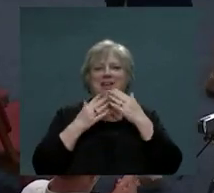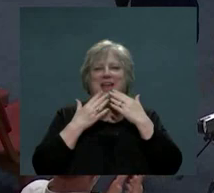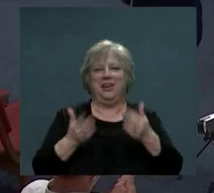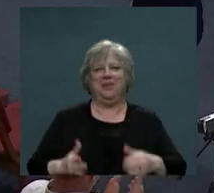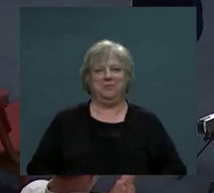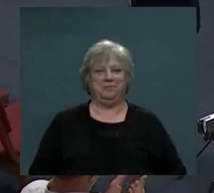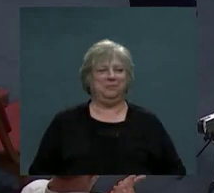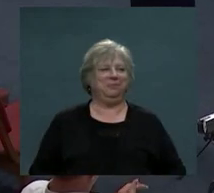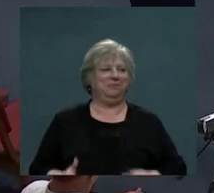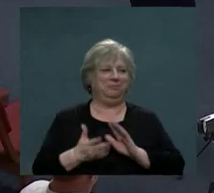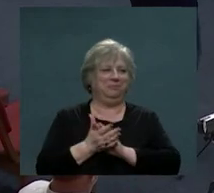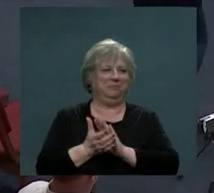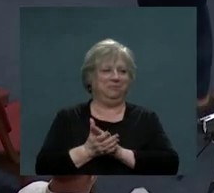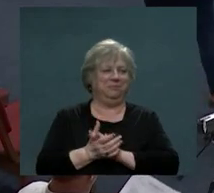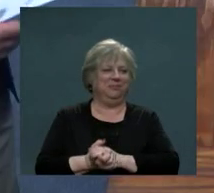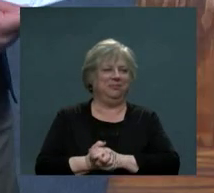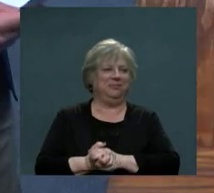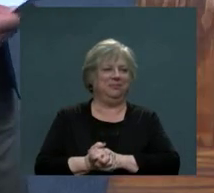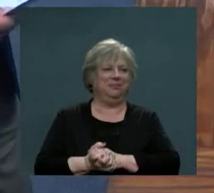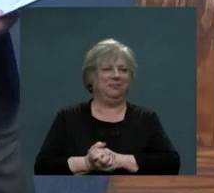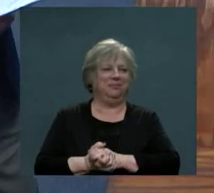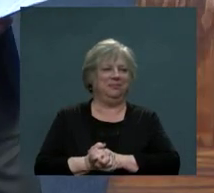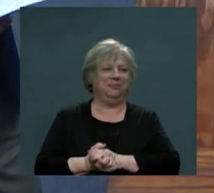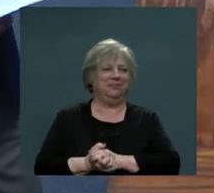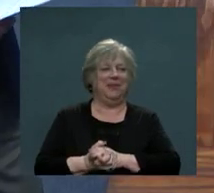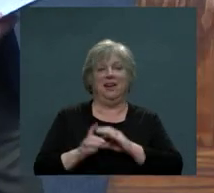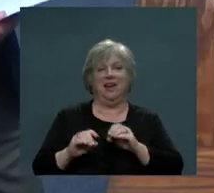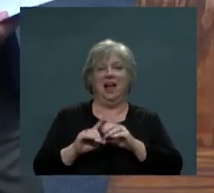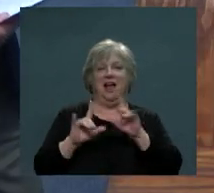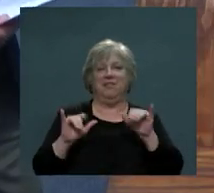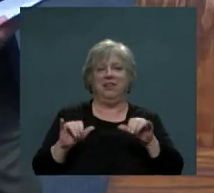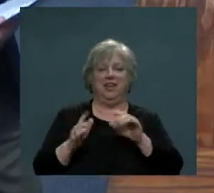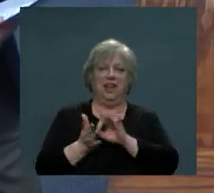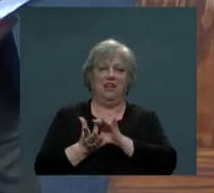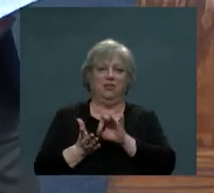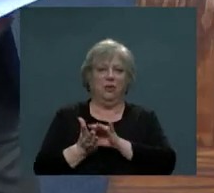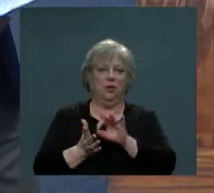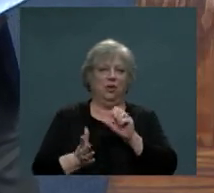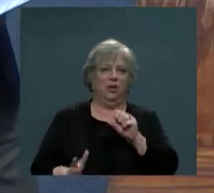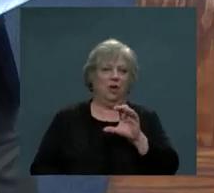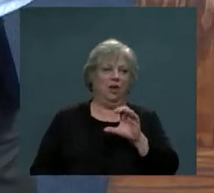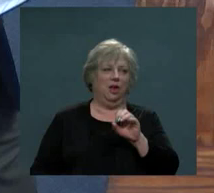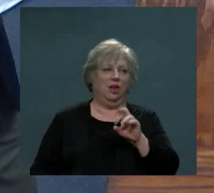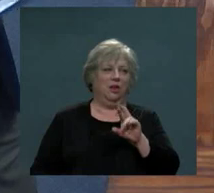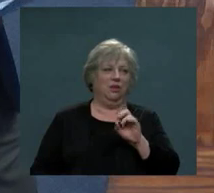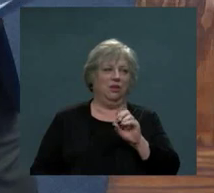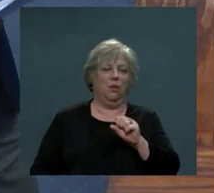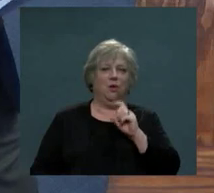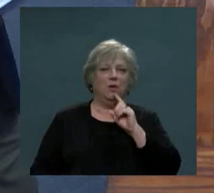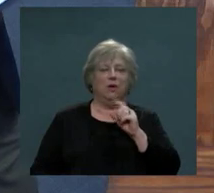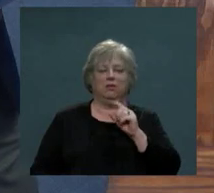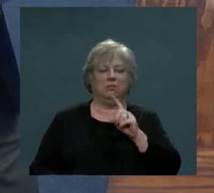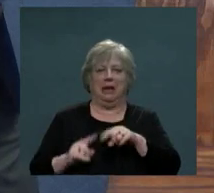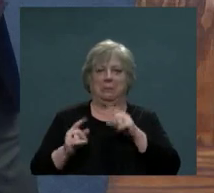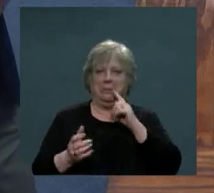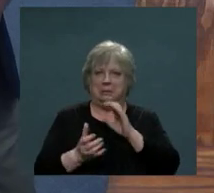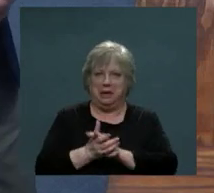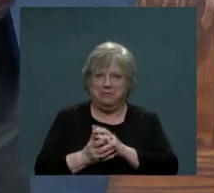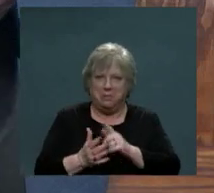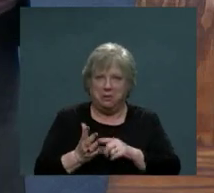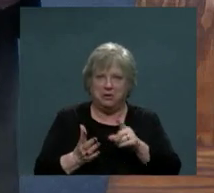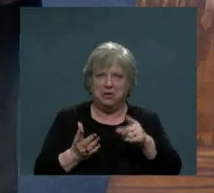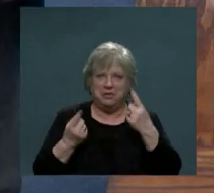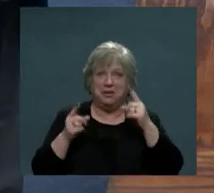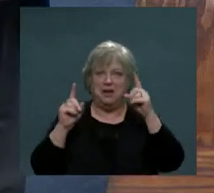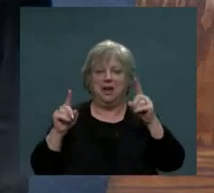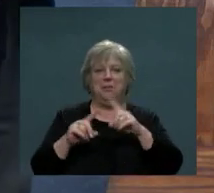And obviously the scores are just unbelievable what she's done, but